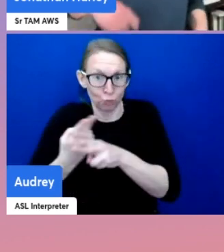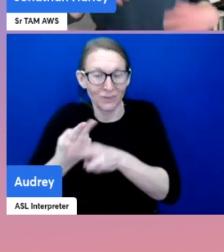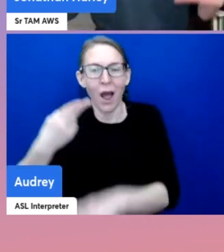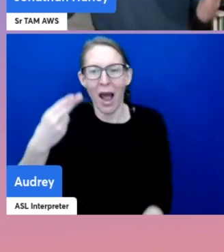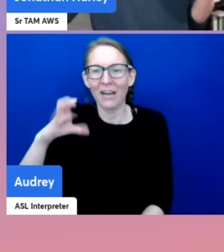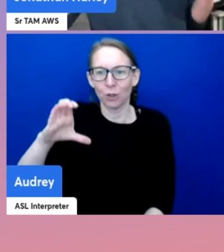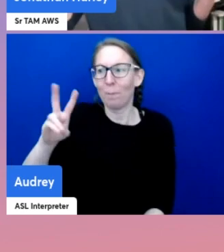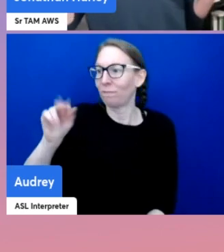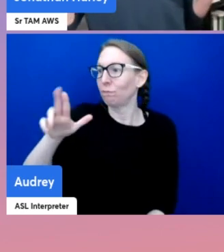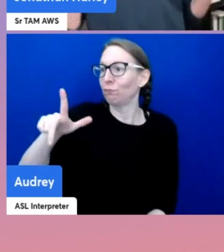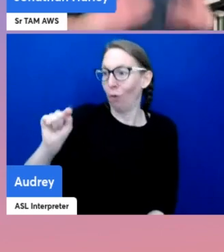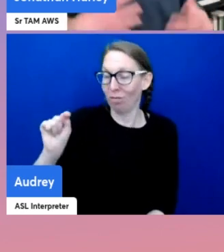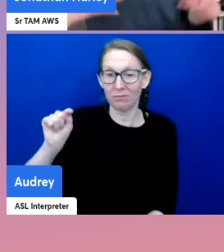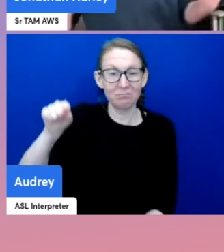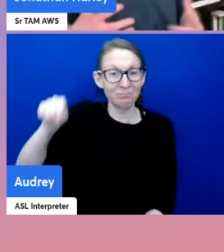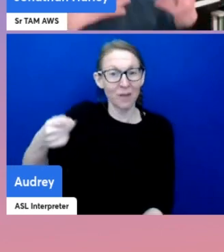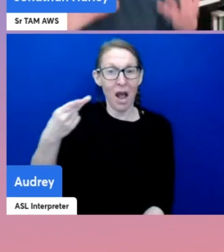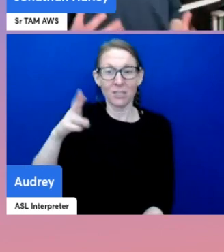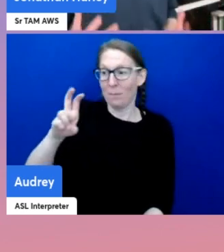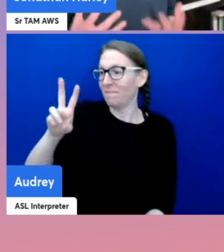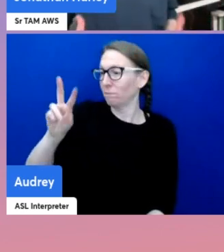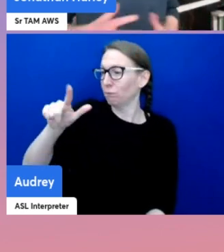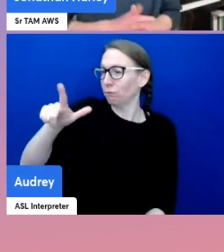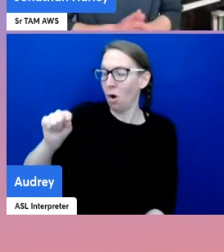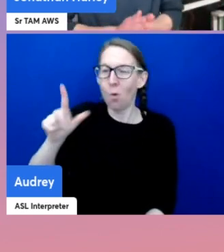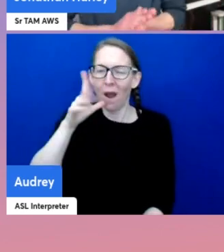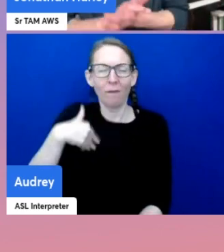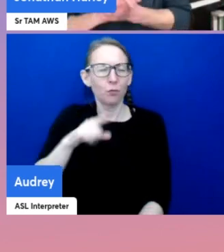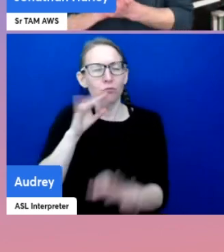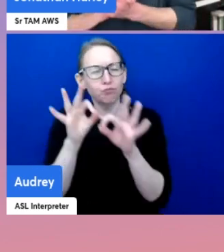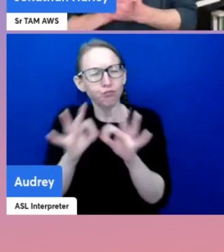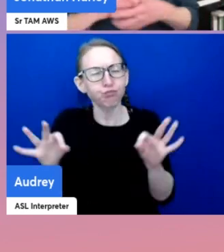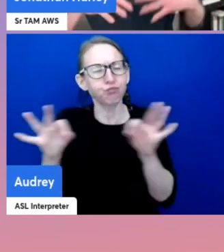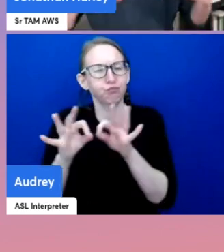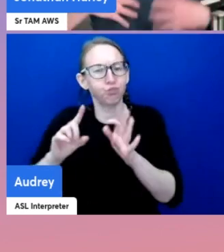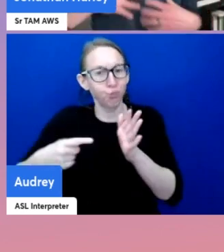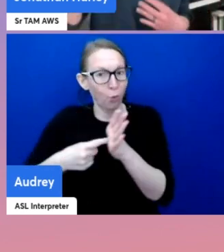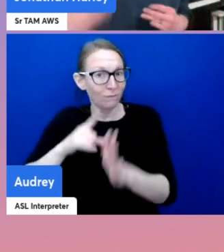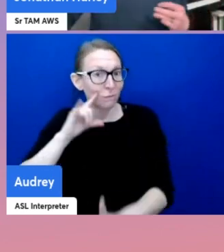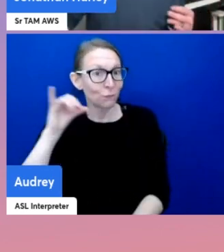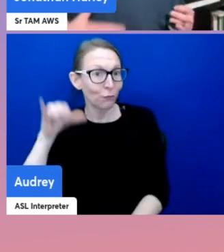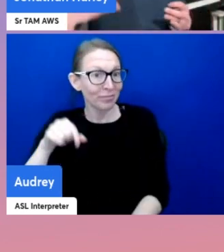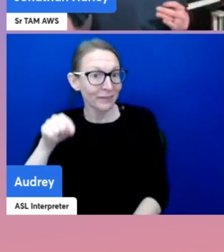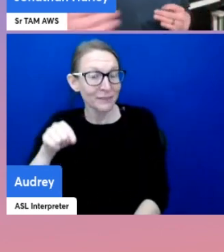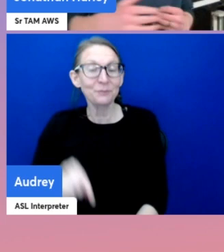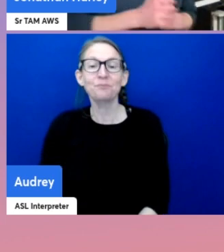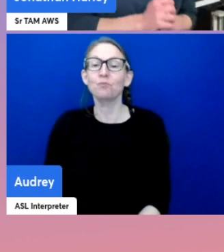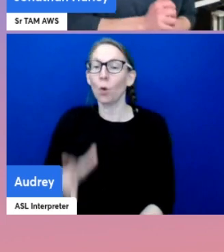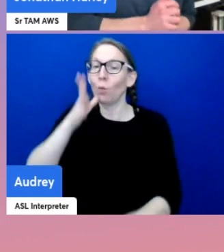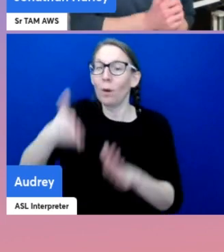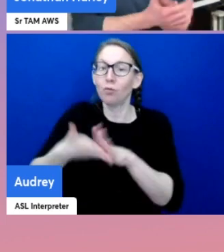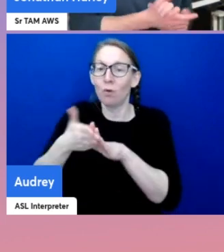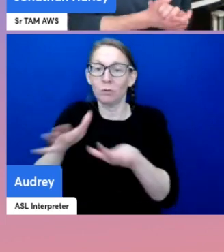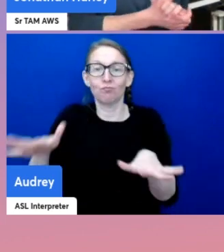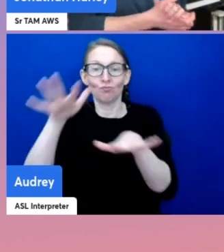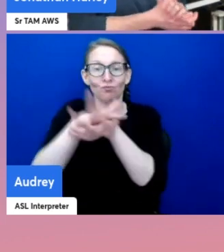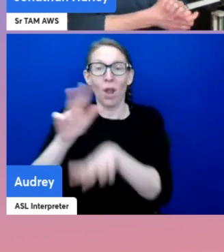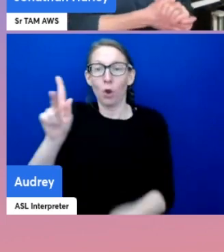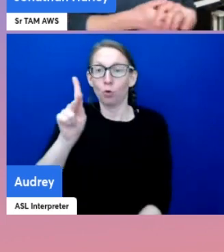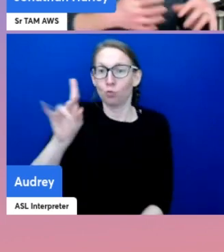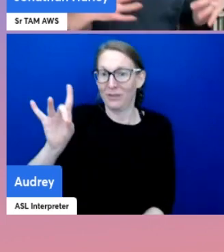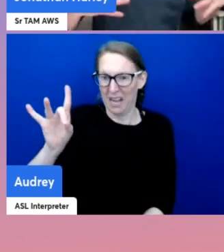And HashiCorp Vault is going to play a couple of very pivotal roles in this. It is going to be running on top of Kubernetes. We'll see that in a